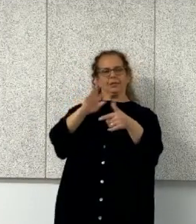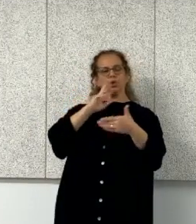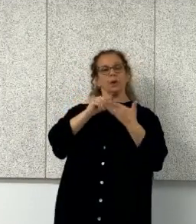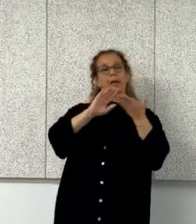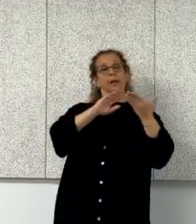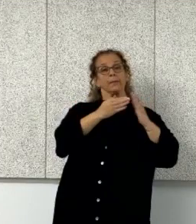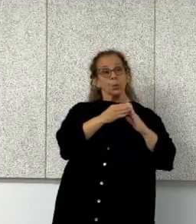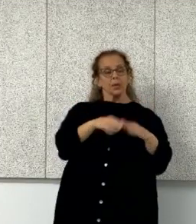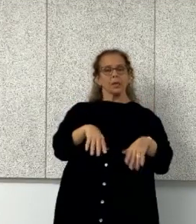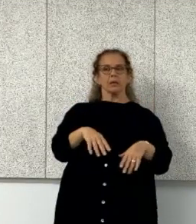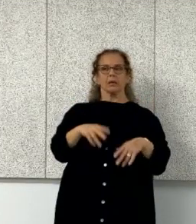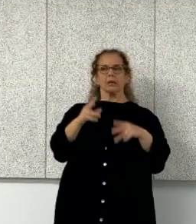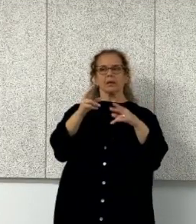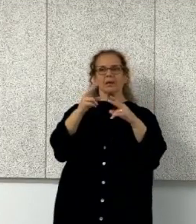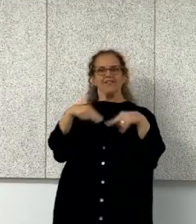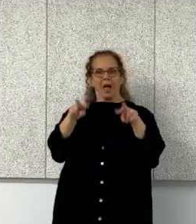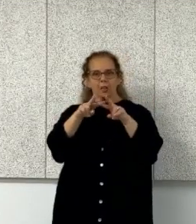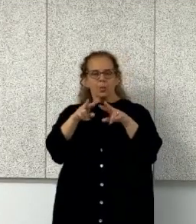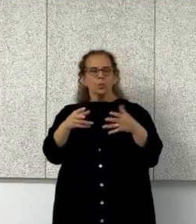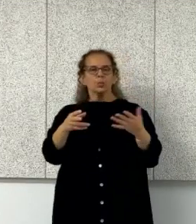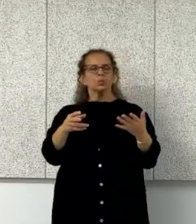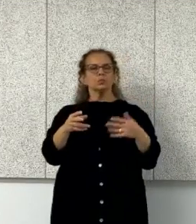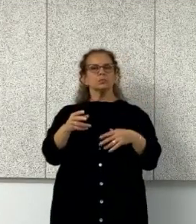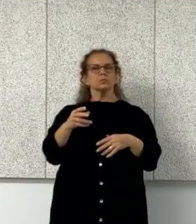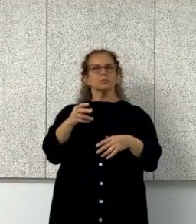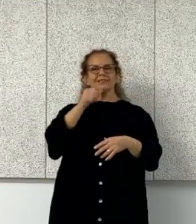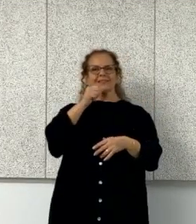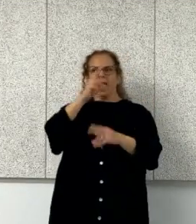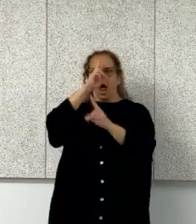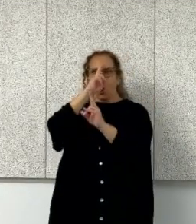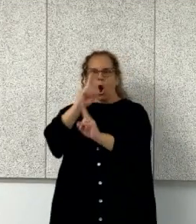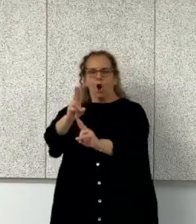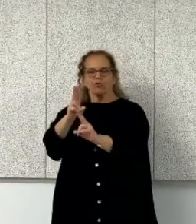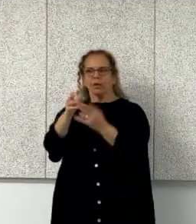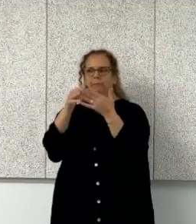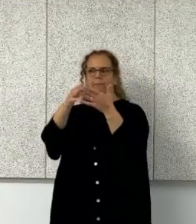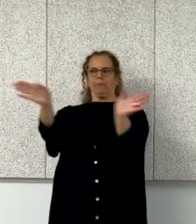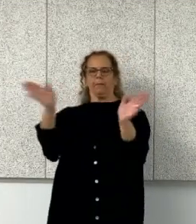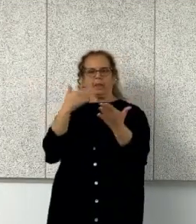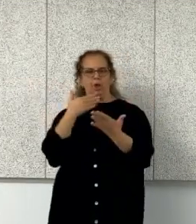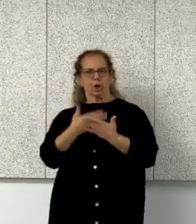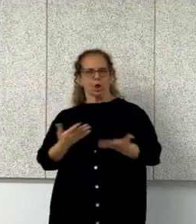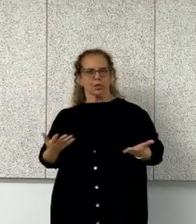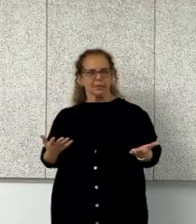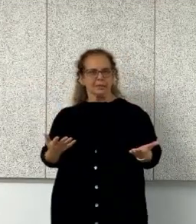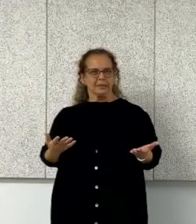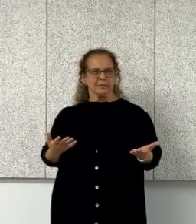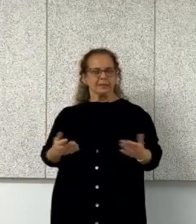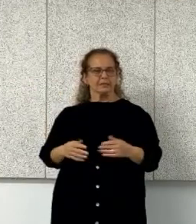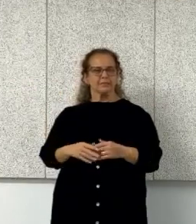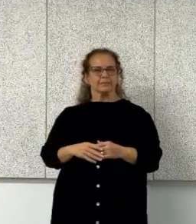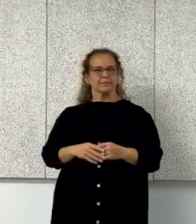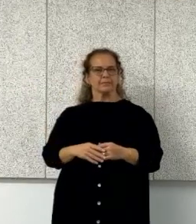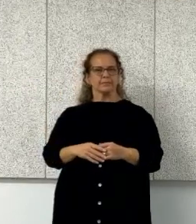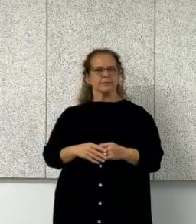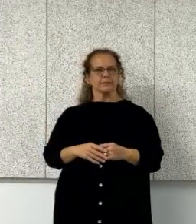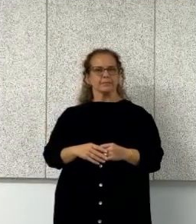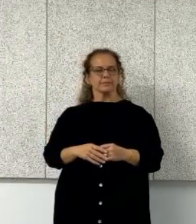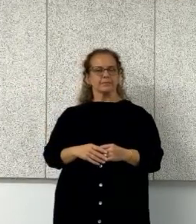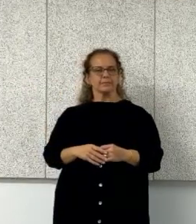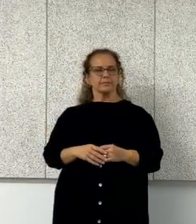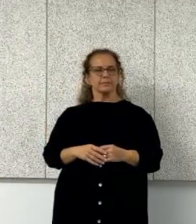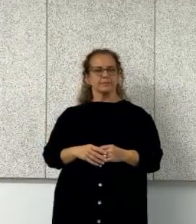and just honoring the public good that we claim to stand for as arts nonprofits. I say we because I still feel like I'm in one, even though I now